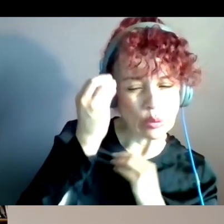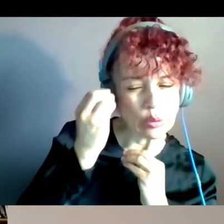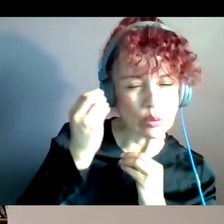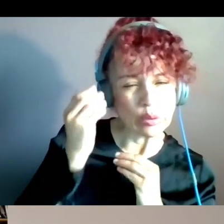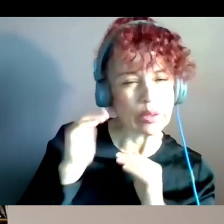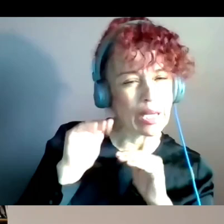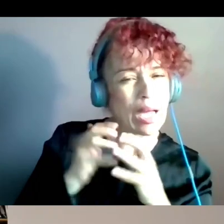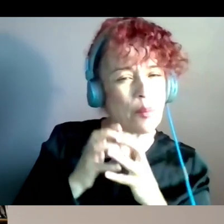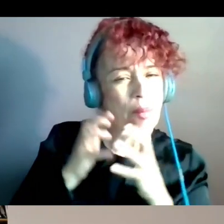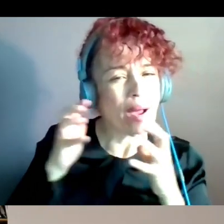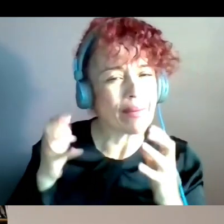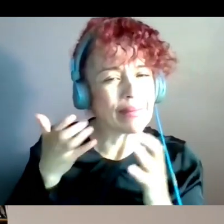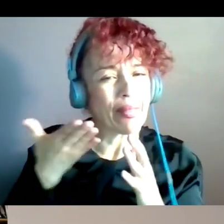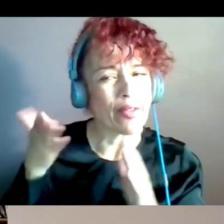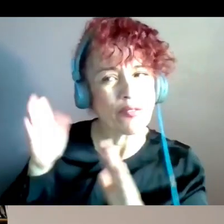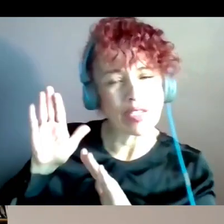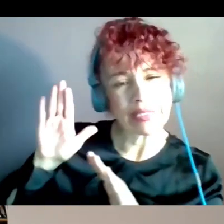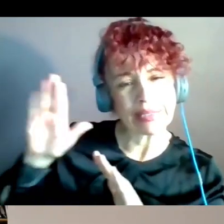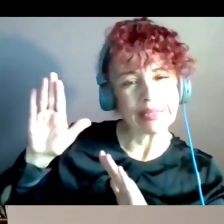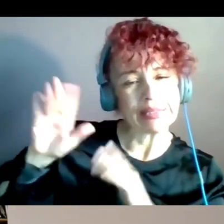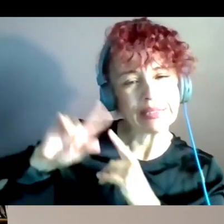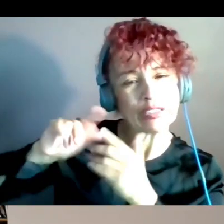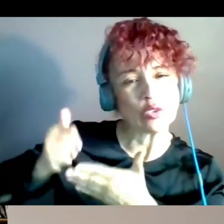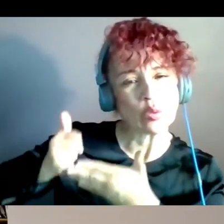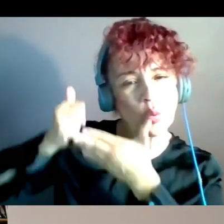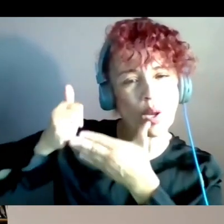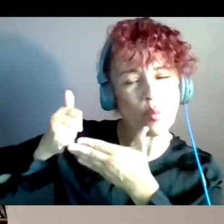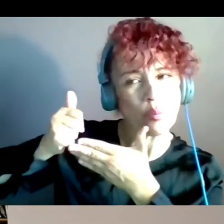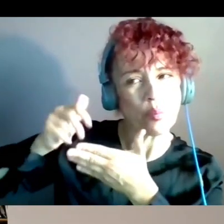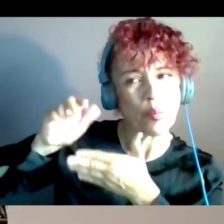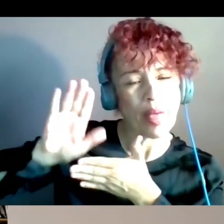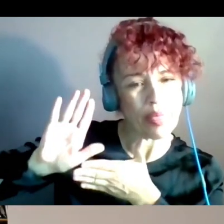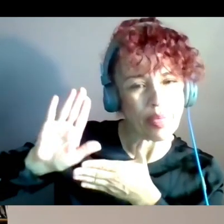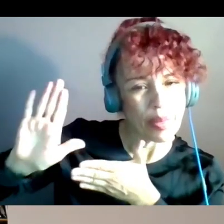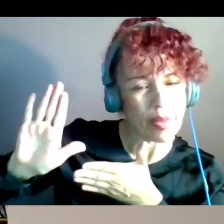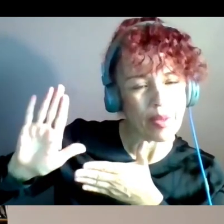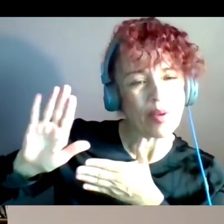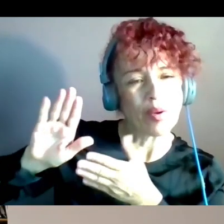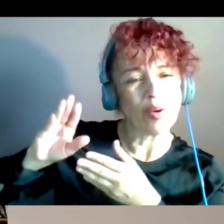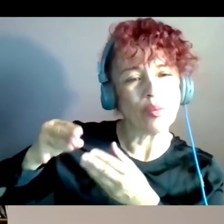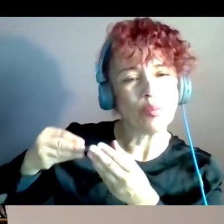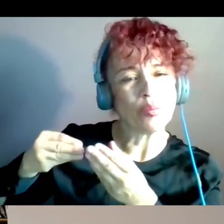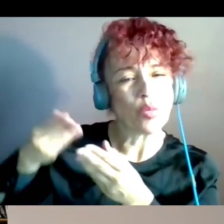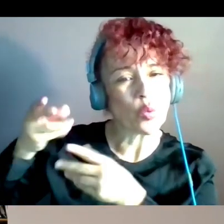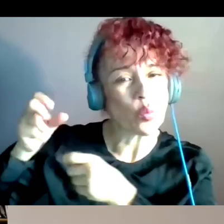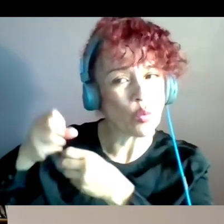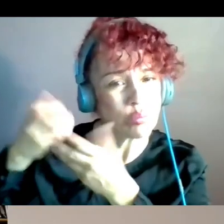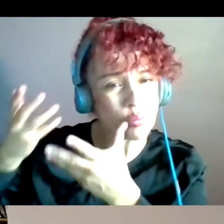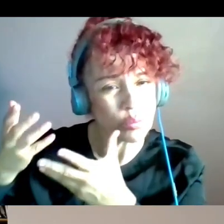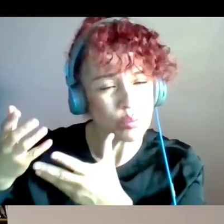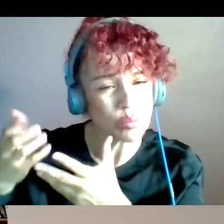through just how much stuff of his that I needed to help them dispose of, Mm.